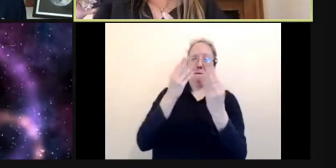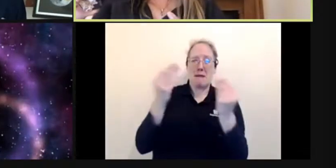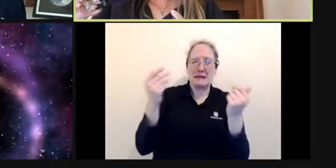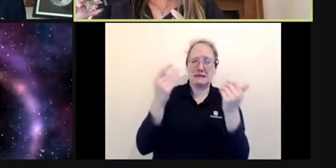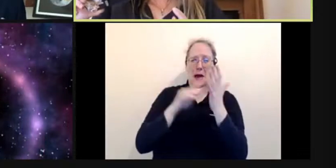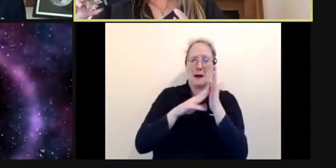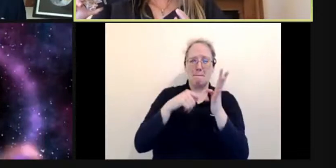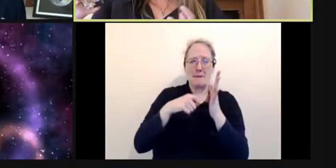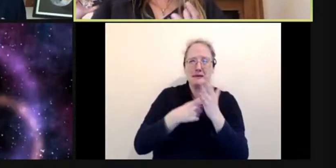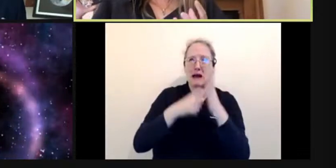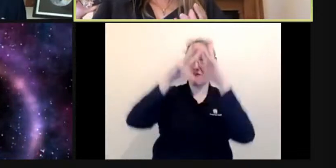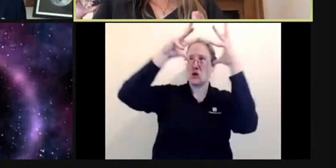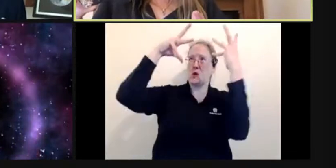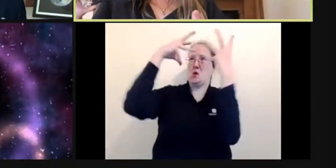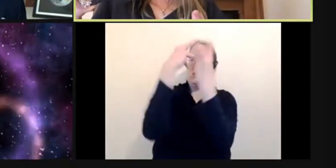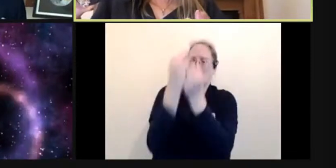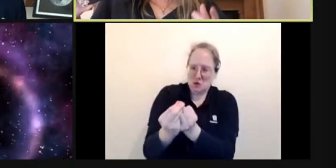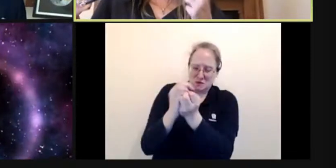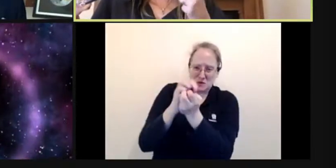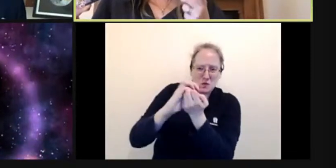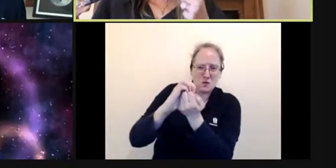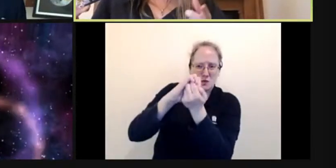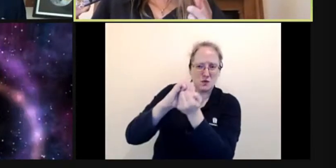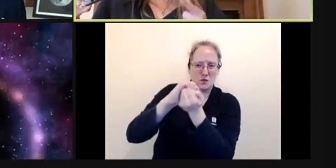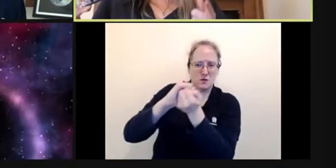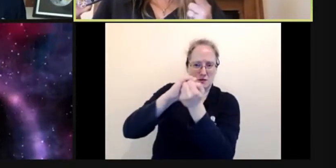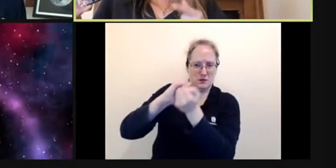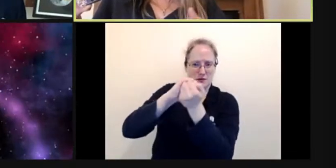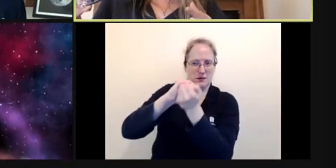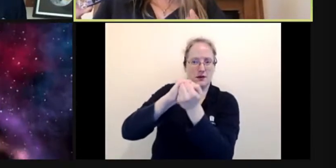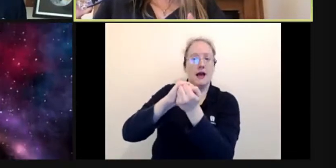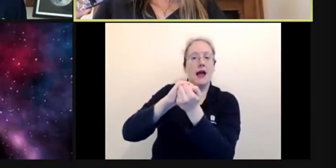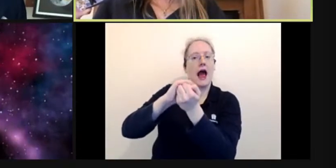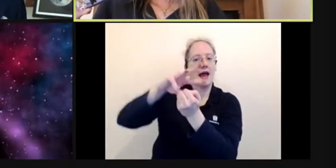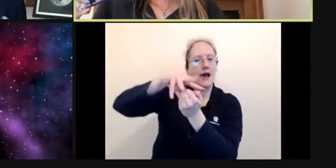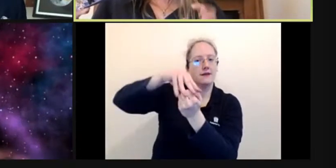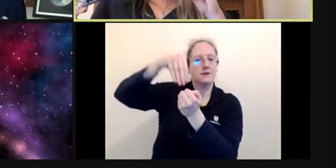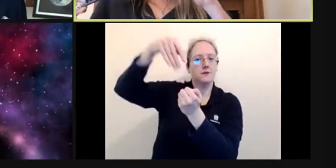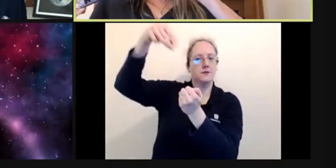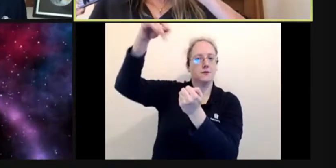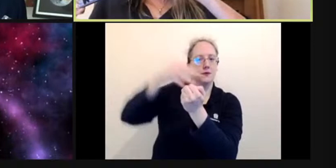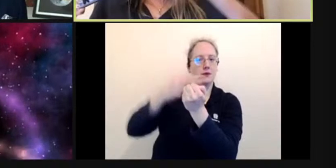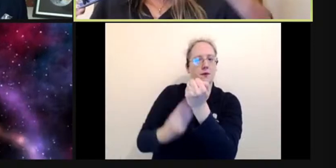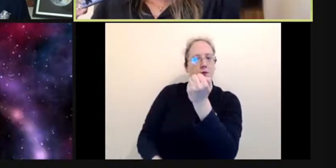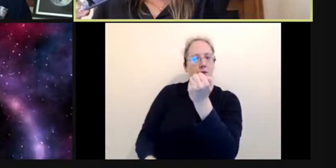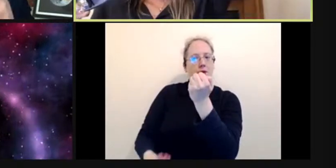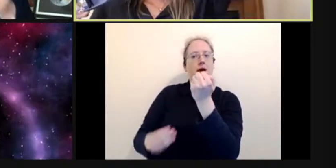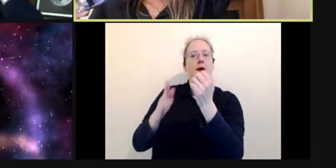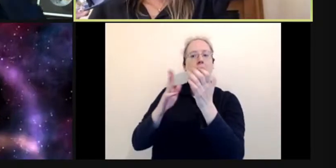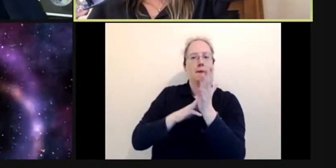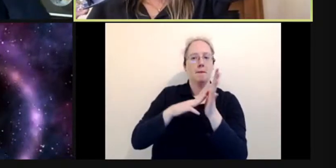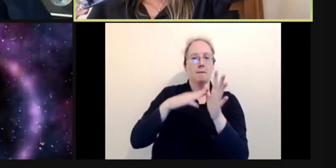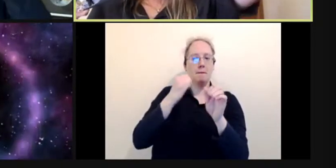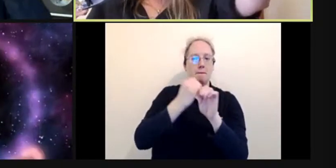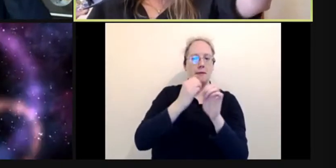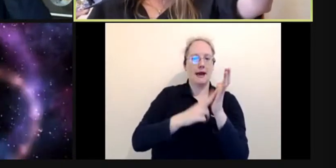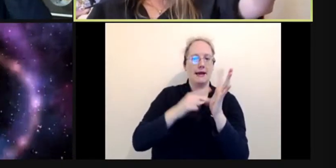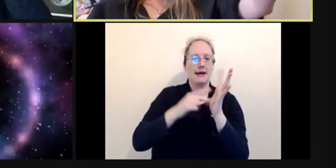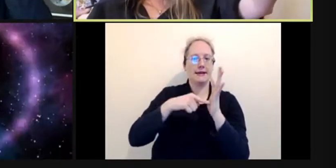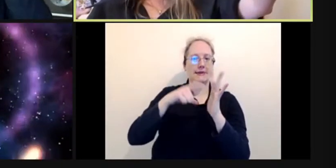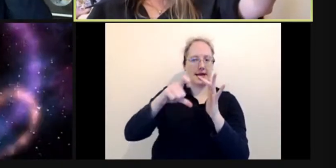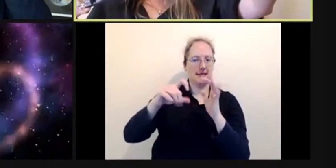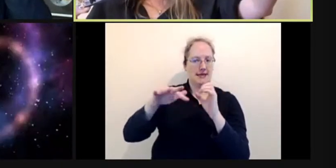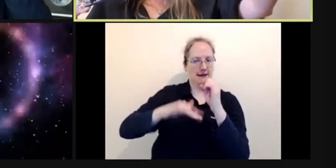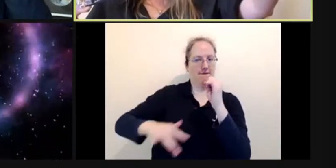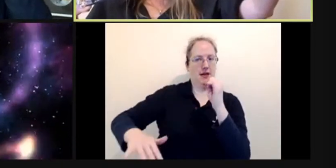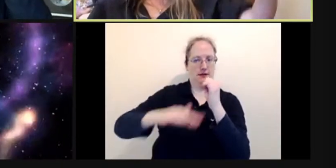up this magnetic field, and any matter that happens to be right around that area gets accelerated close to the